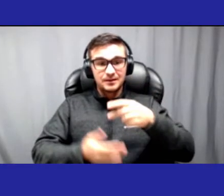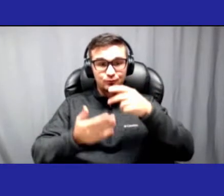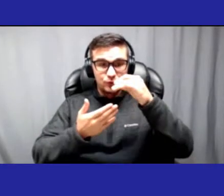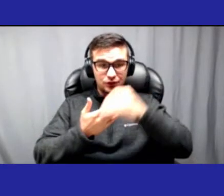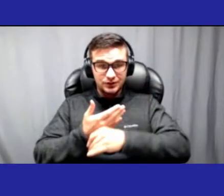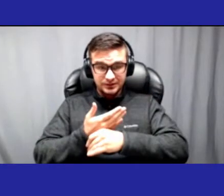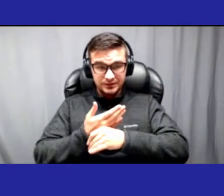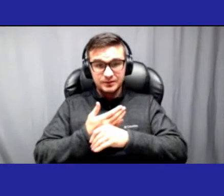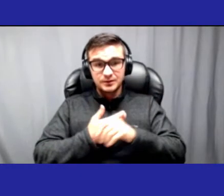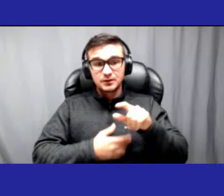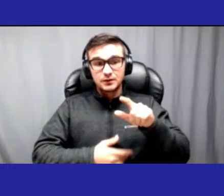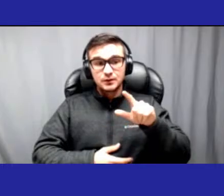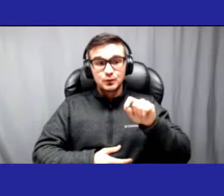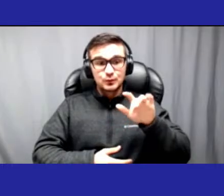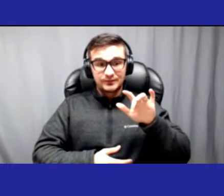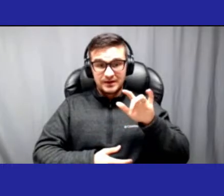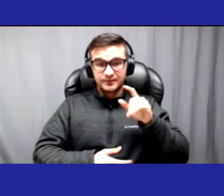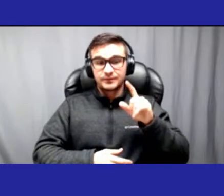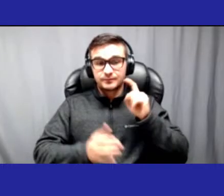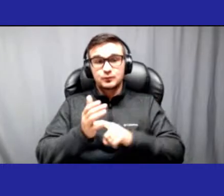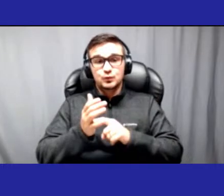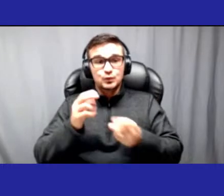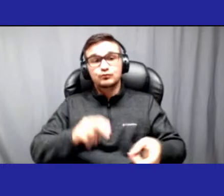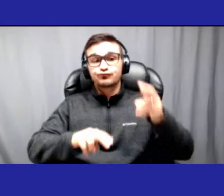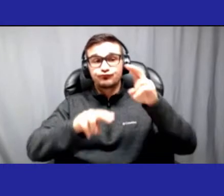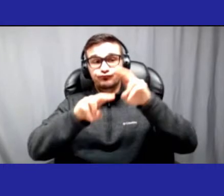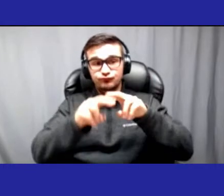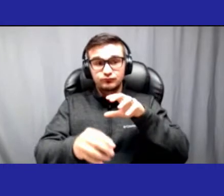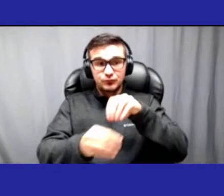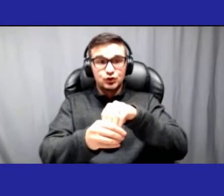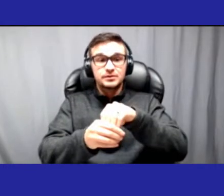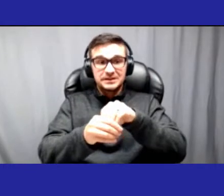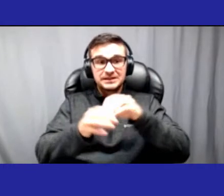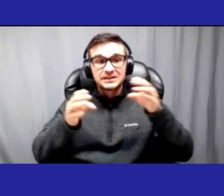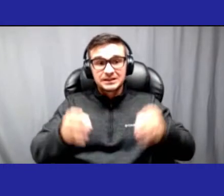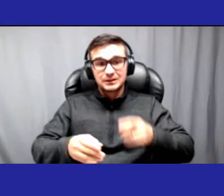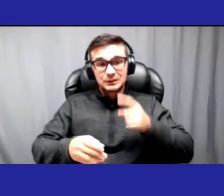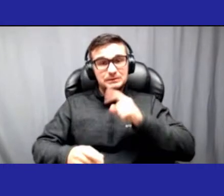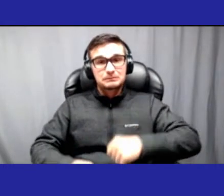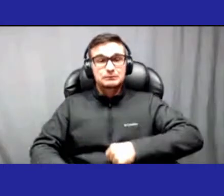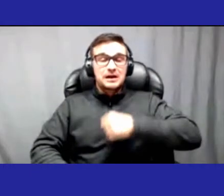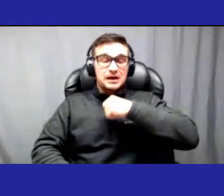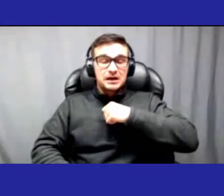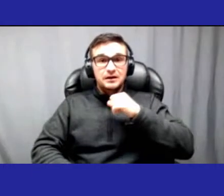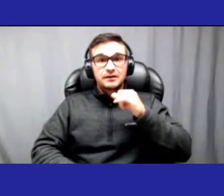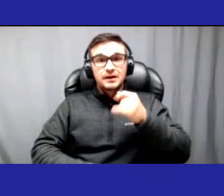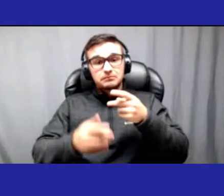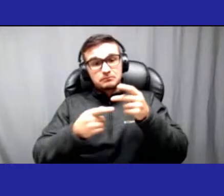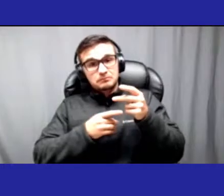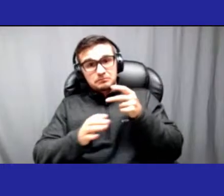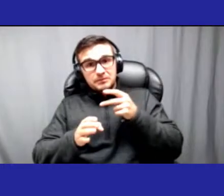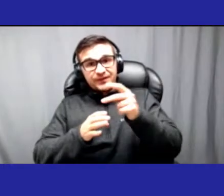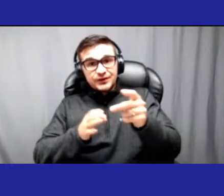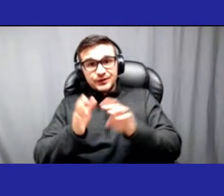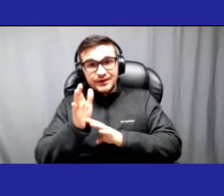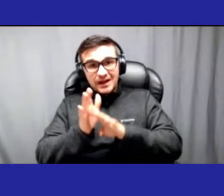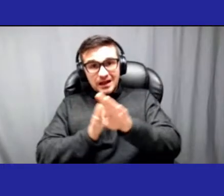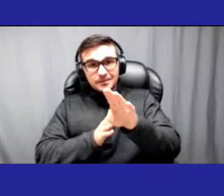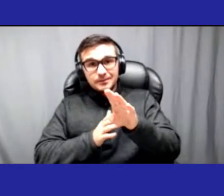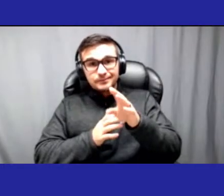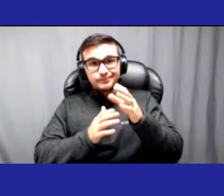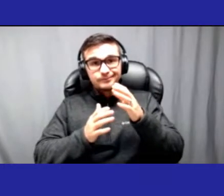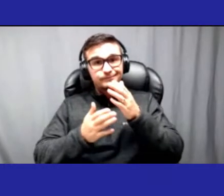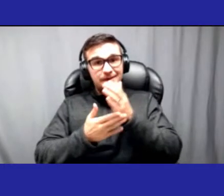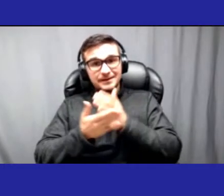of clinical ladder participants, so we're really proud of the professional development aspect of nursing and the proliferation